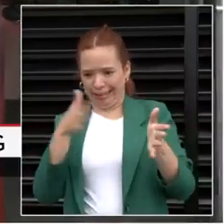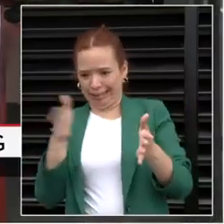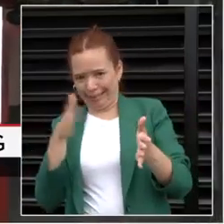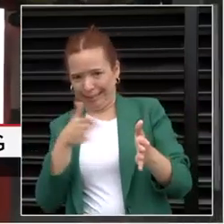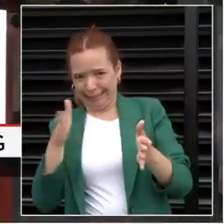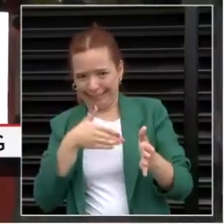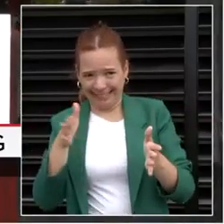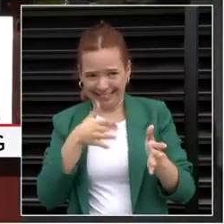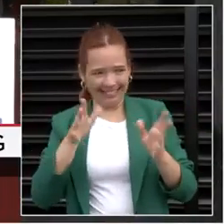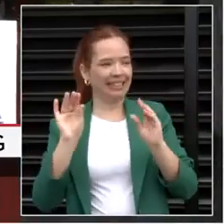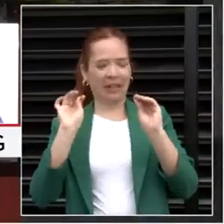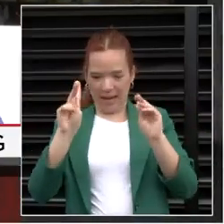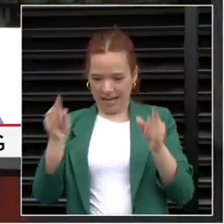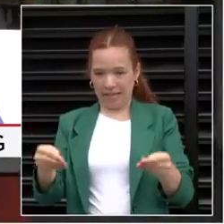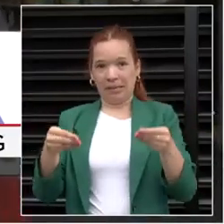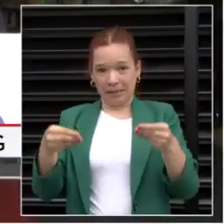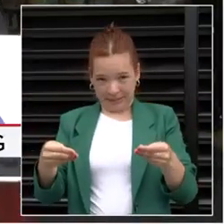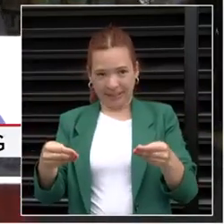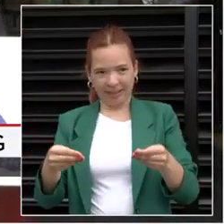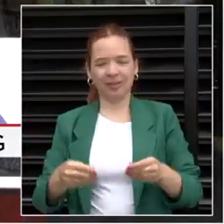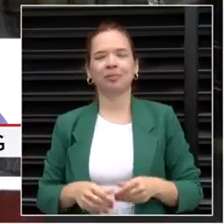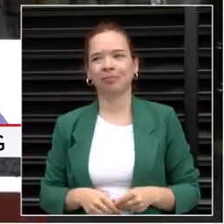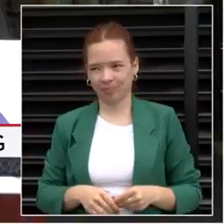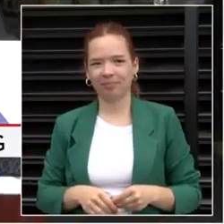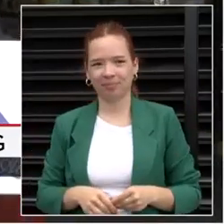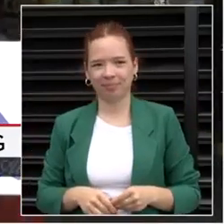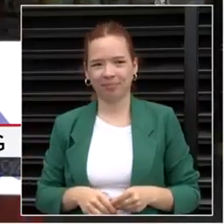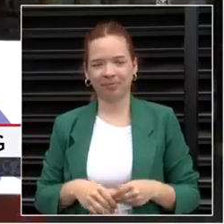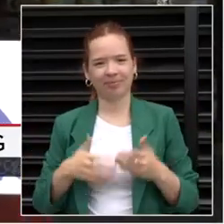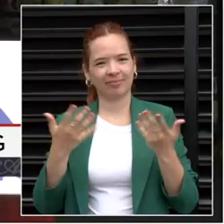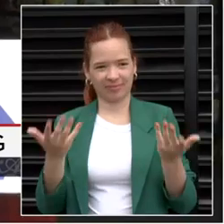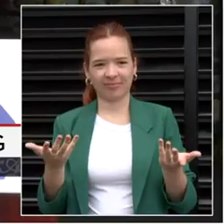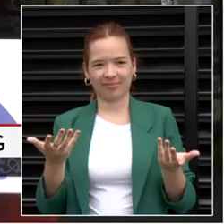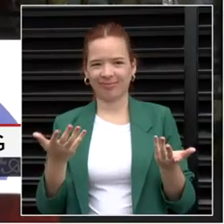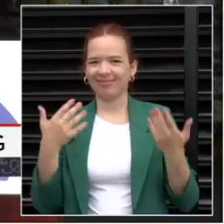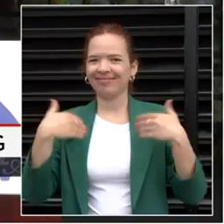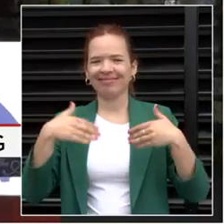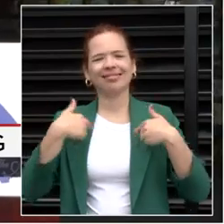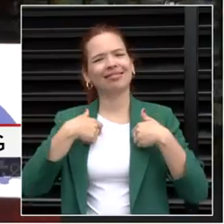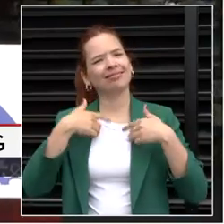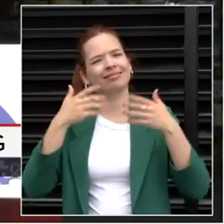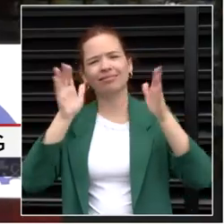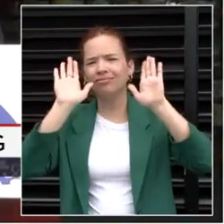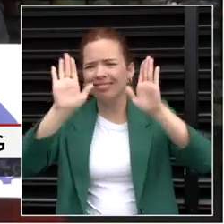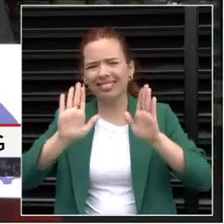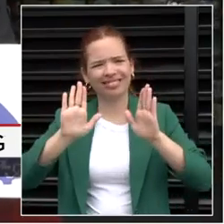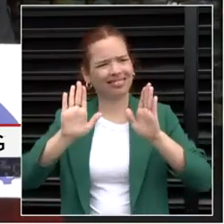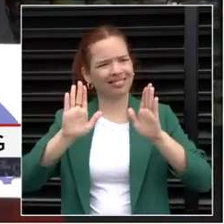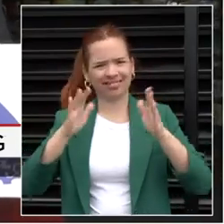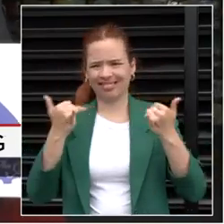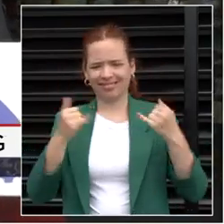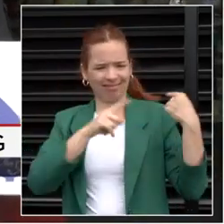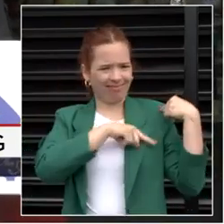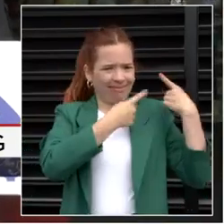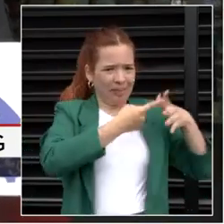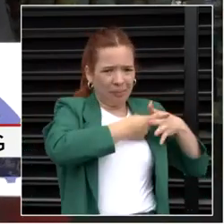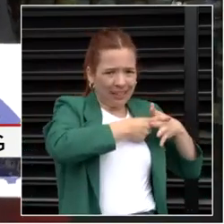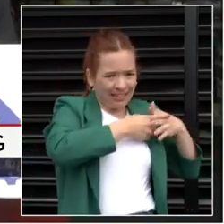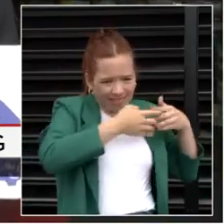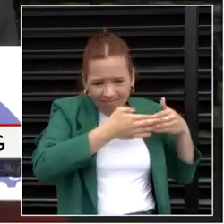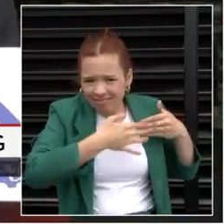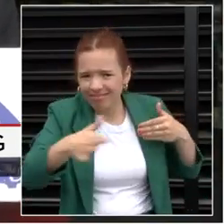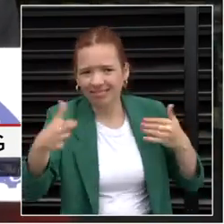That nourished this destiny. It's a bit like the magic beans in the fable Jack and the